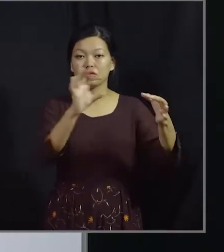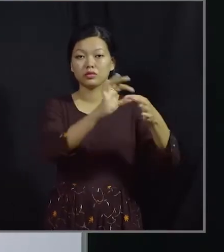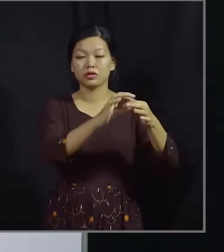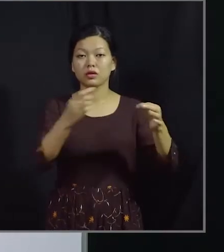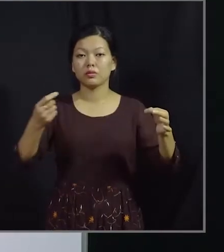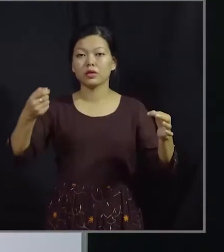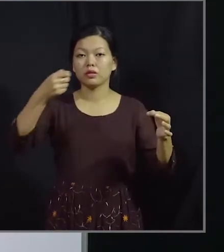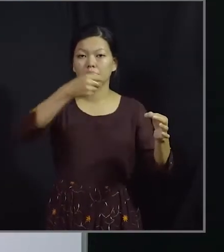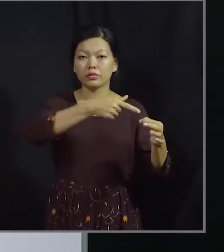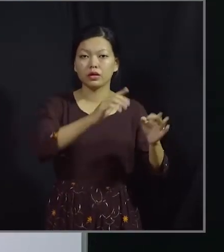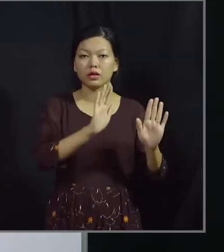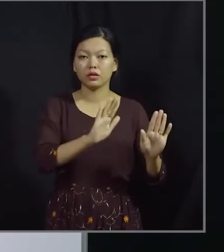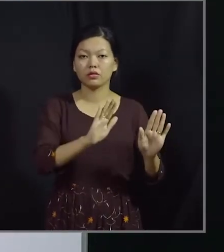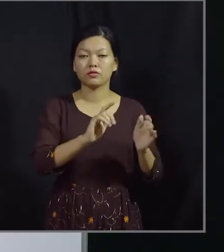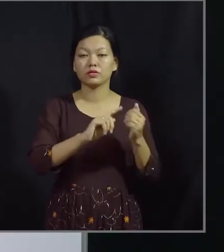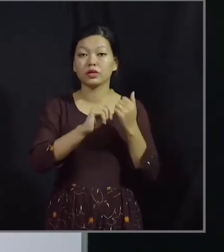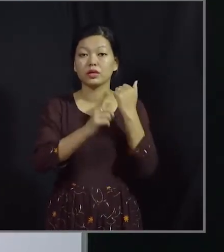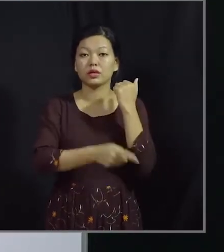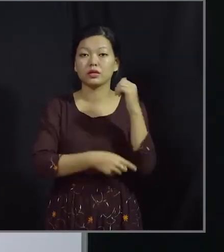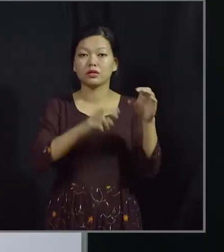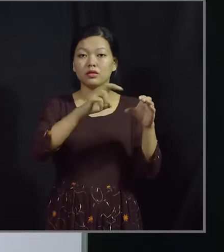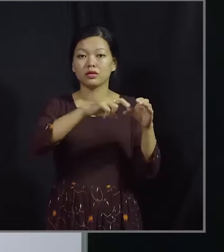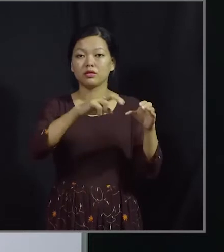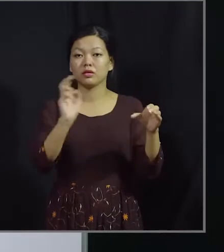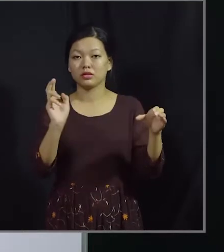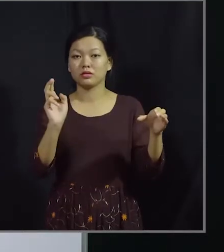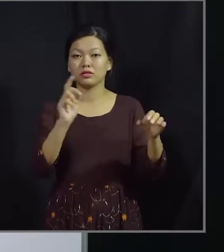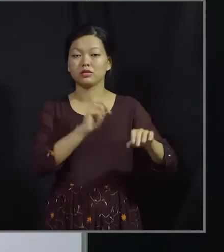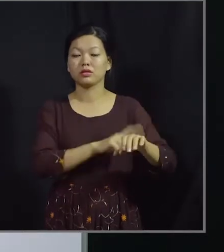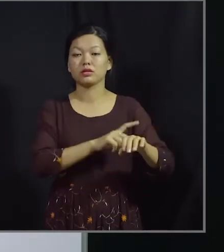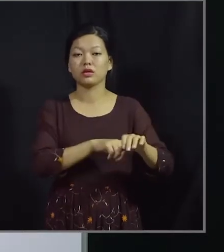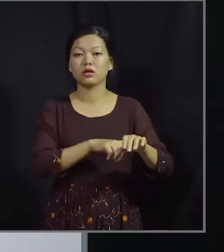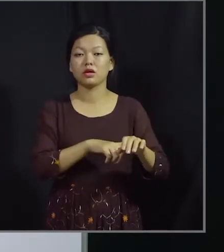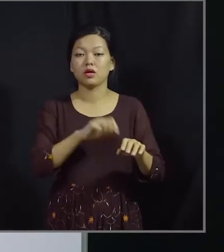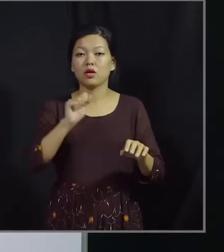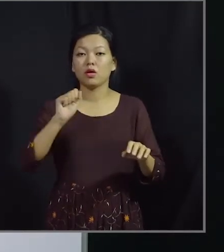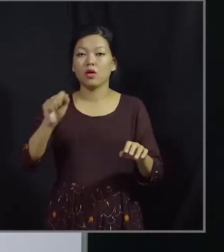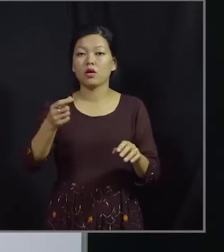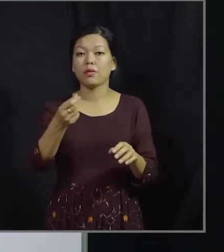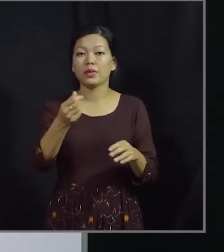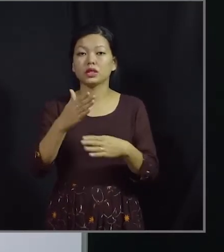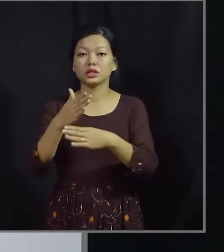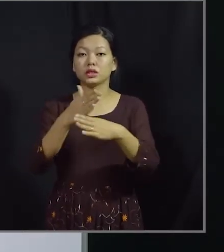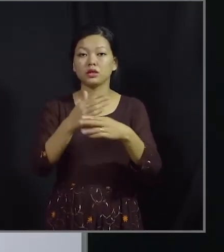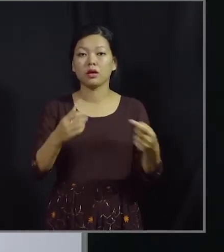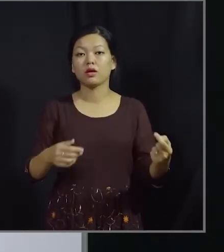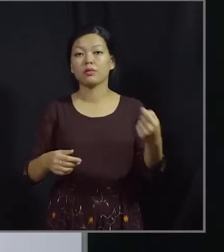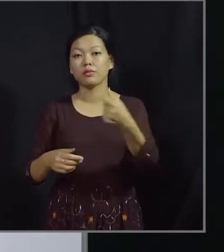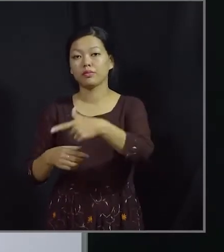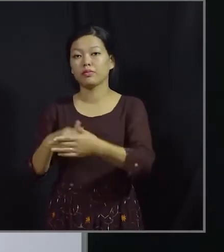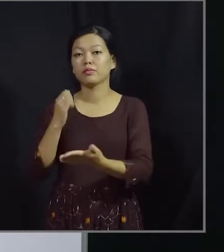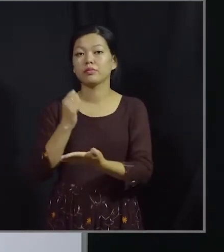the partnership firm. So when he leaves the partnership, he has to take his share and go. But the problem